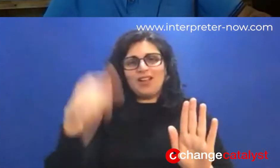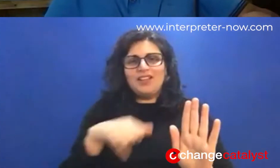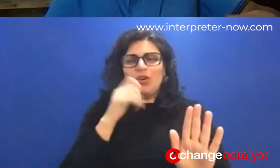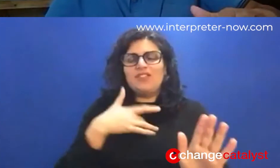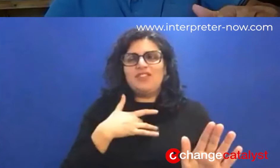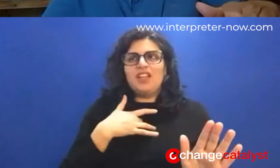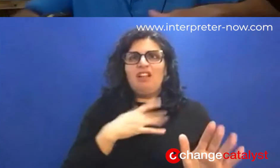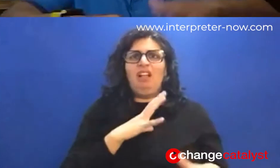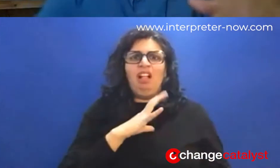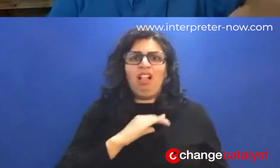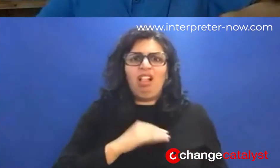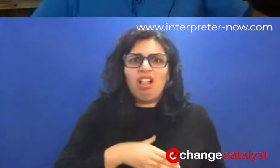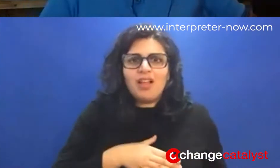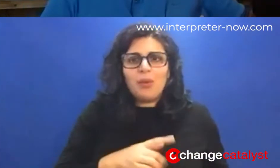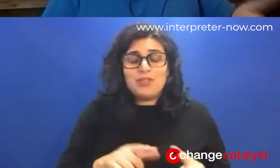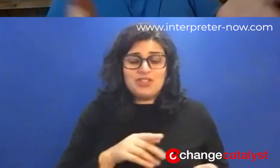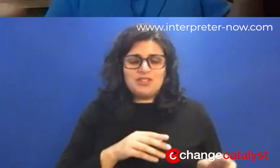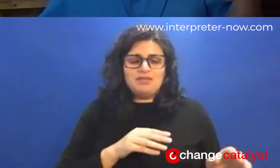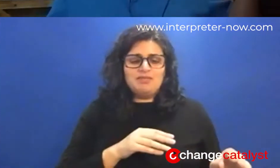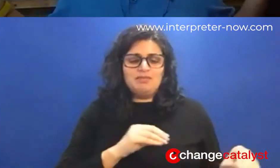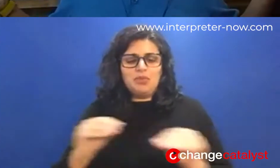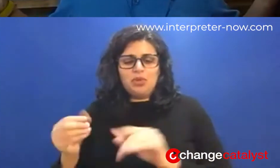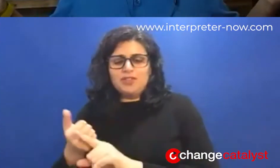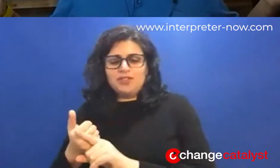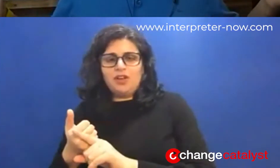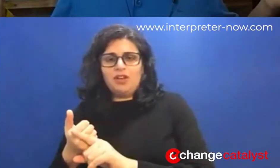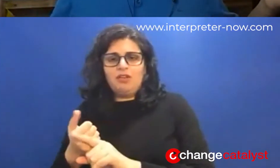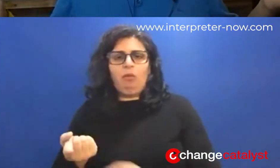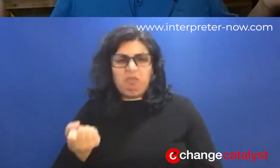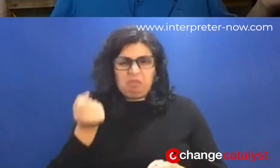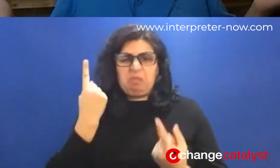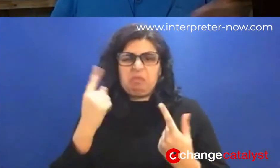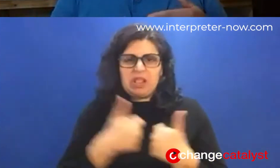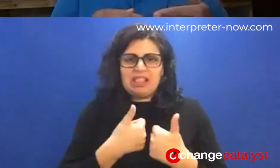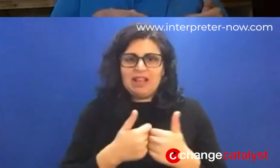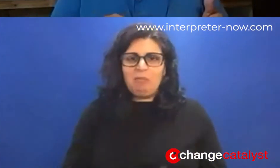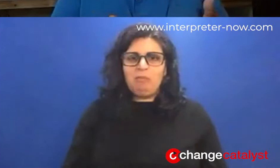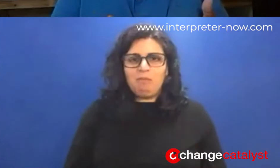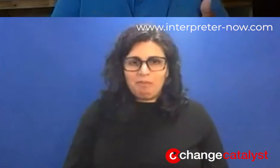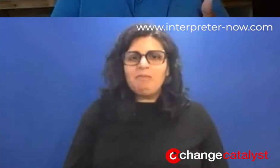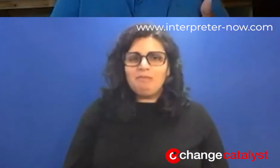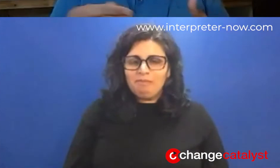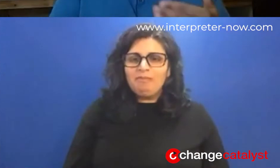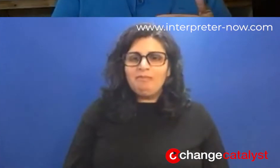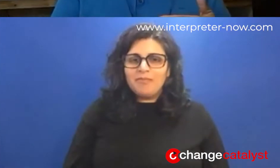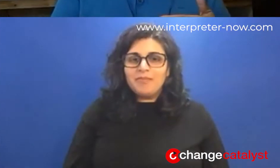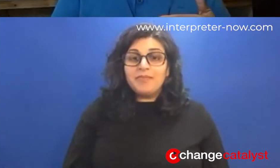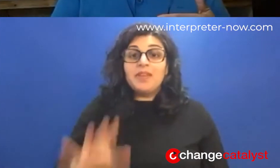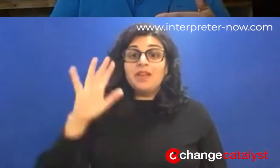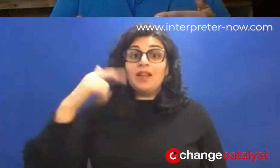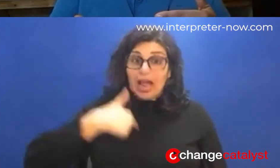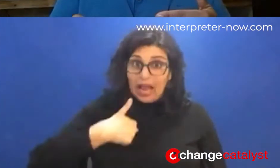by it, but just move around. It's like, oh, I see, I get the game, right? And I can have a hand in changing the